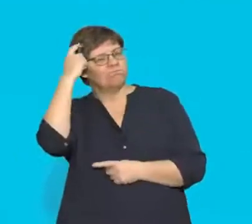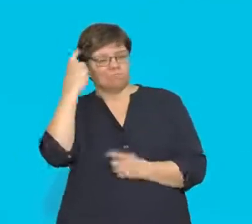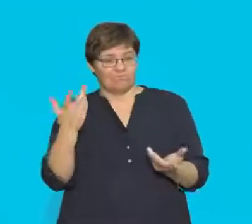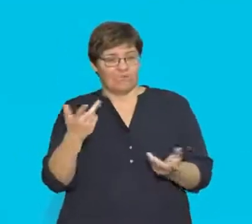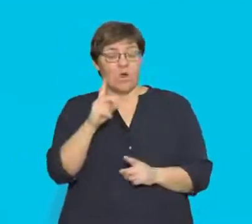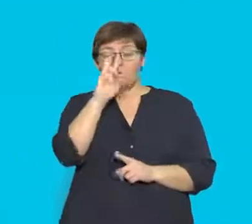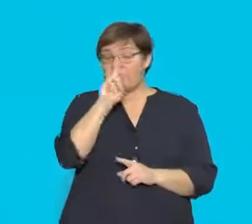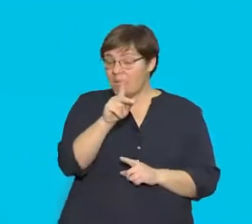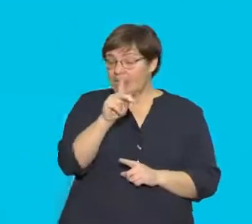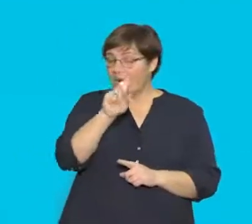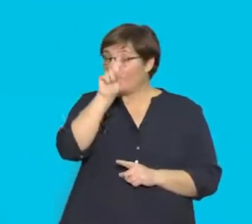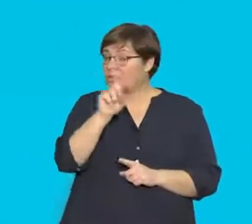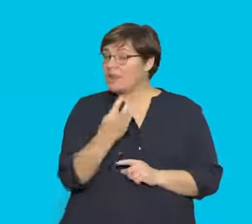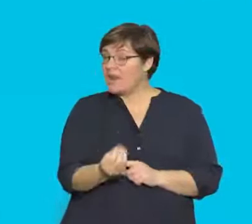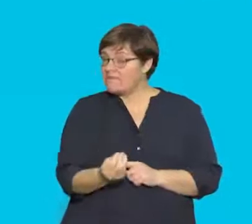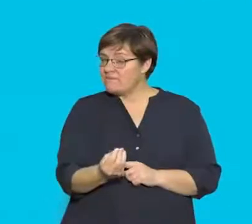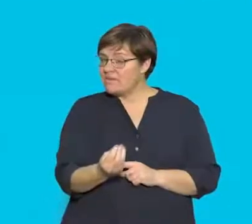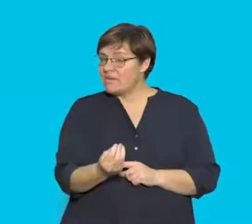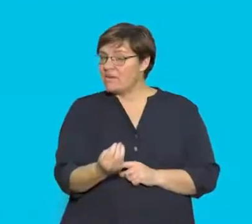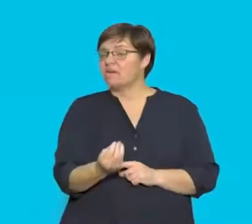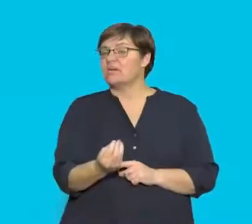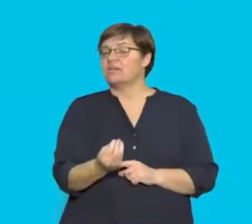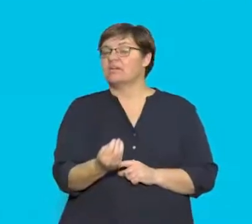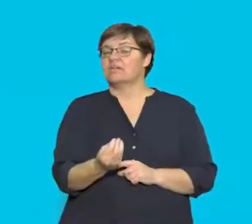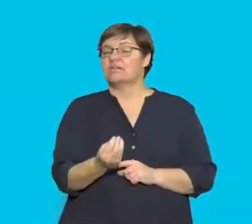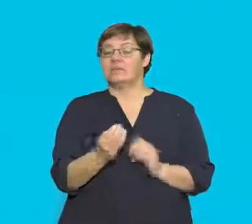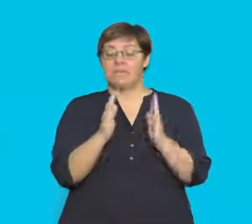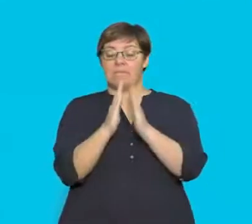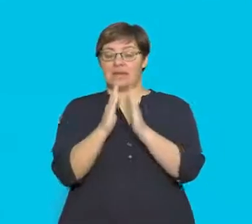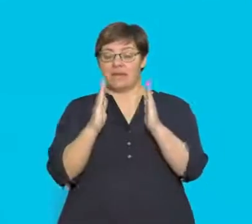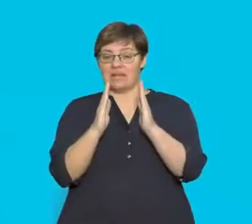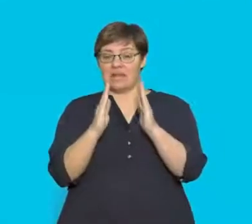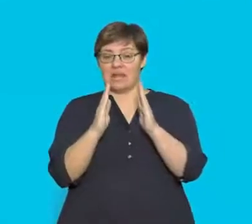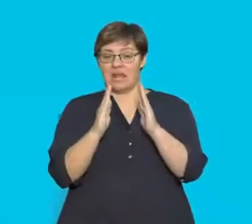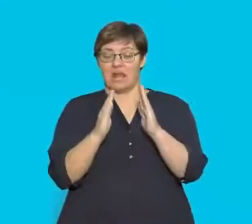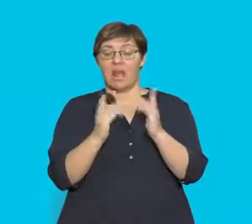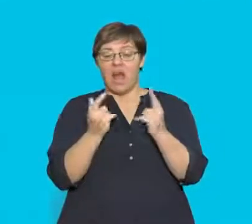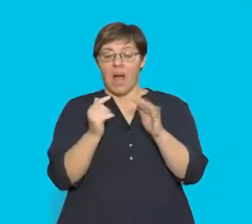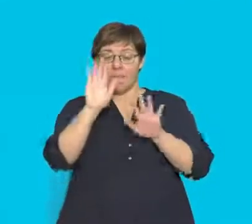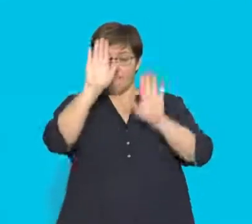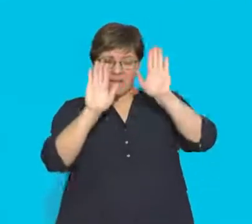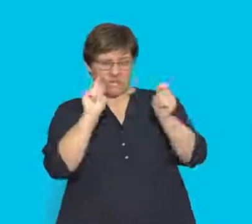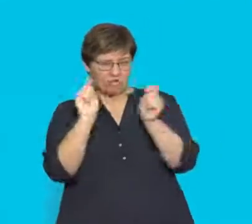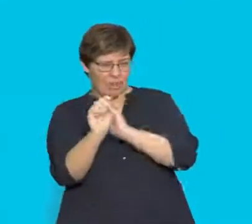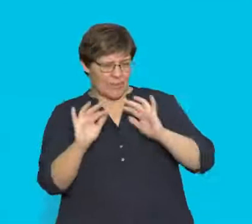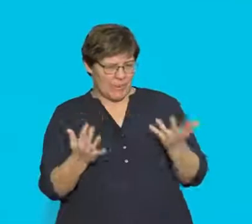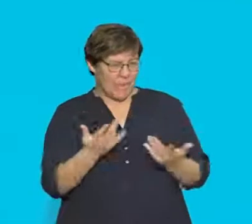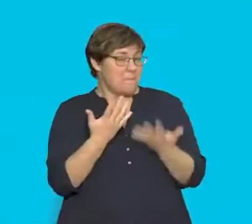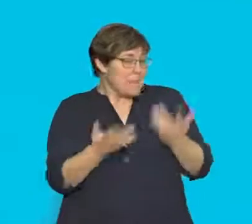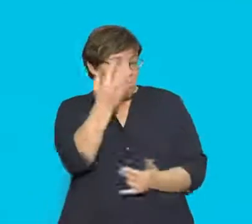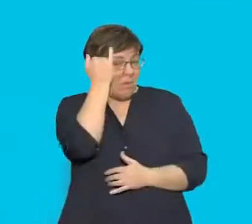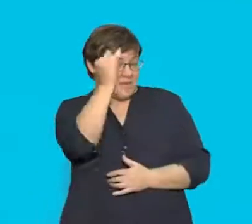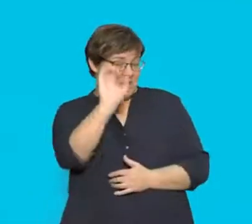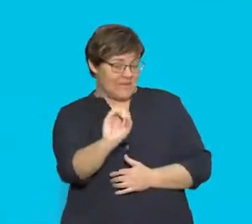one question we said right at the beginning is how can we change the magnetic field pattern? And hopefully you've got some ideas